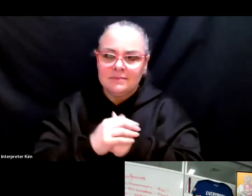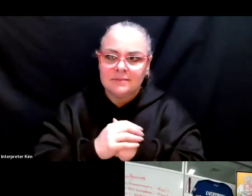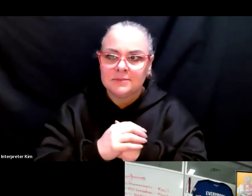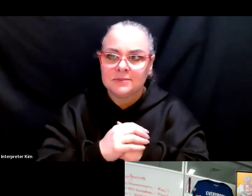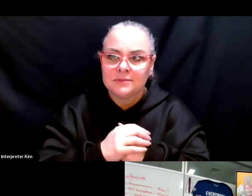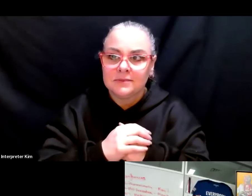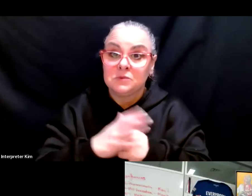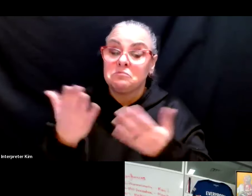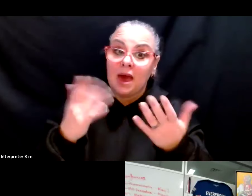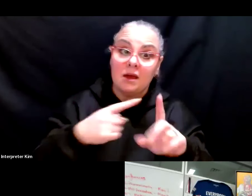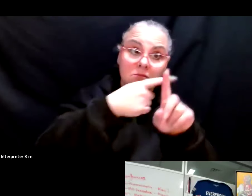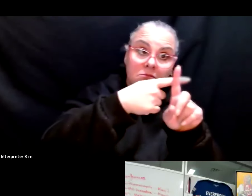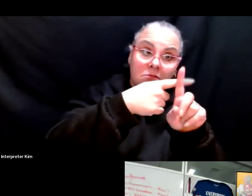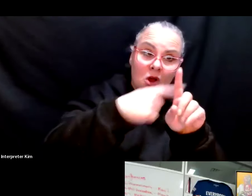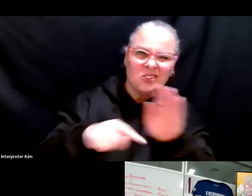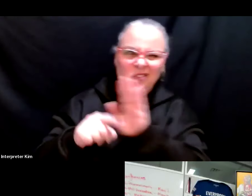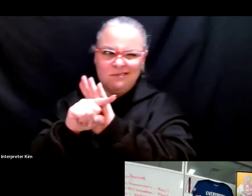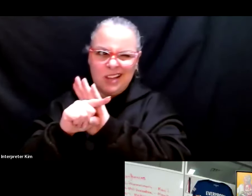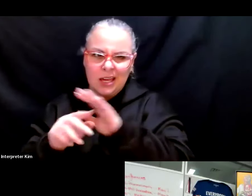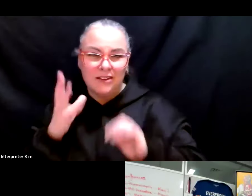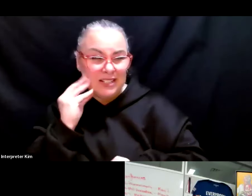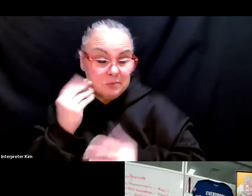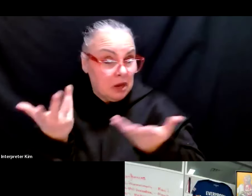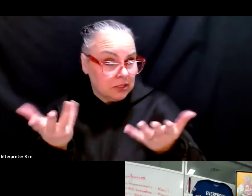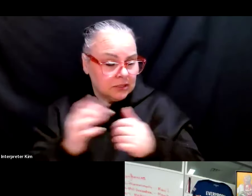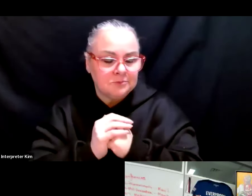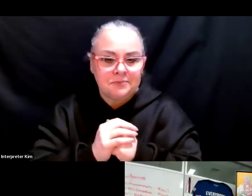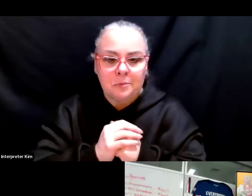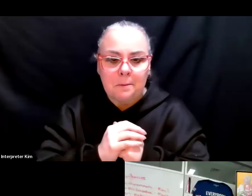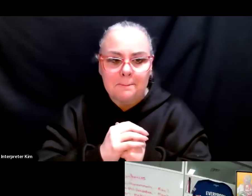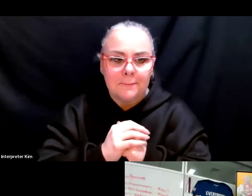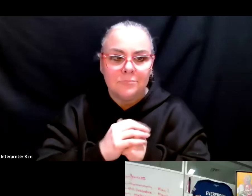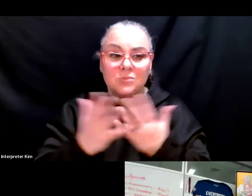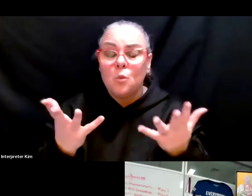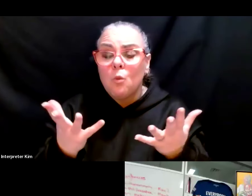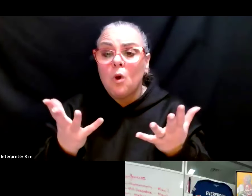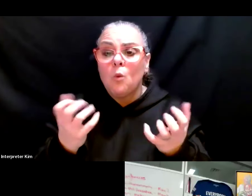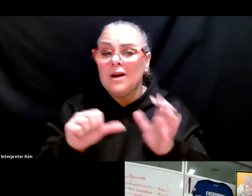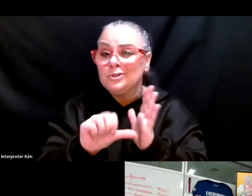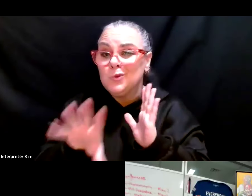and had a good or bad experience. And so just wanted to highlight that